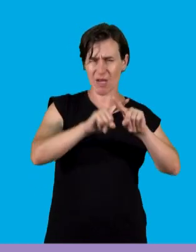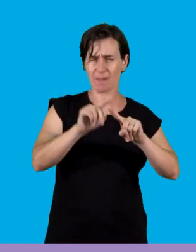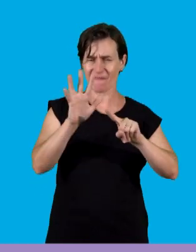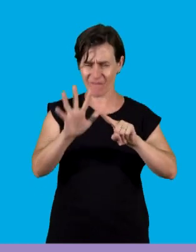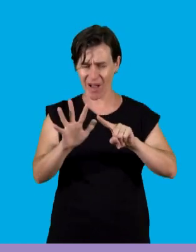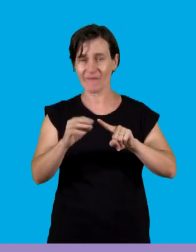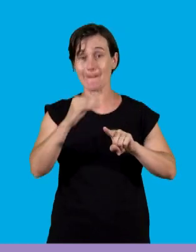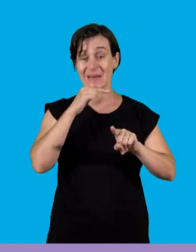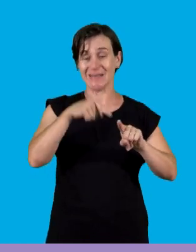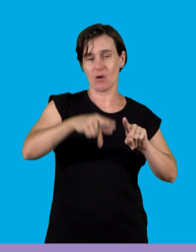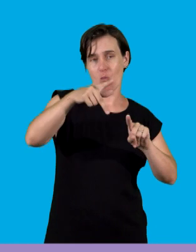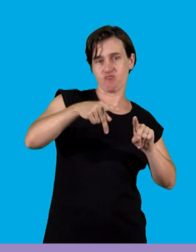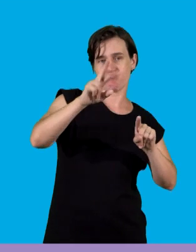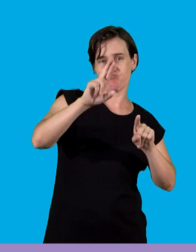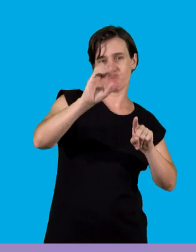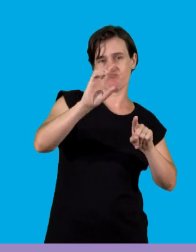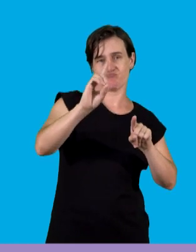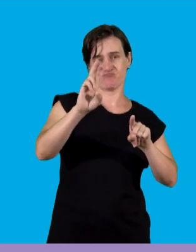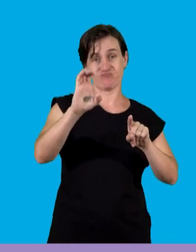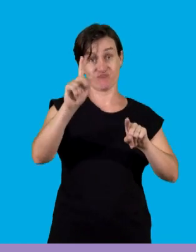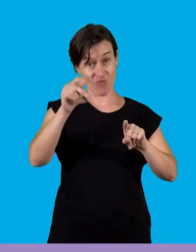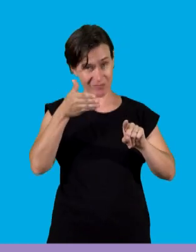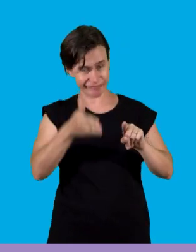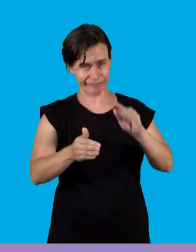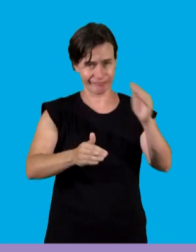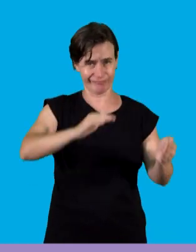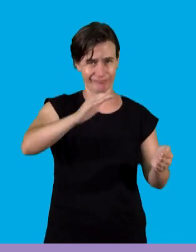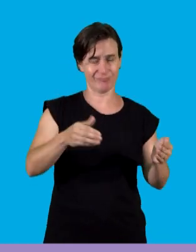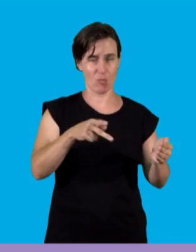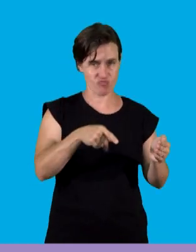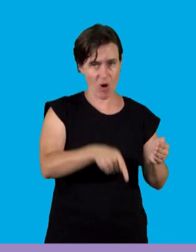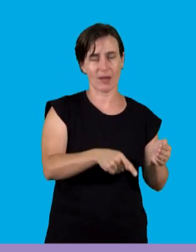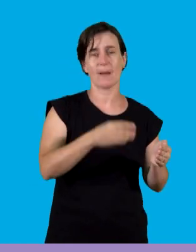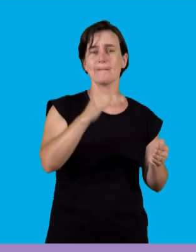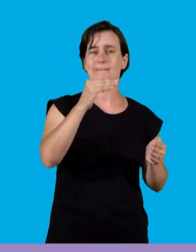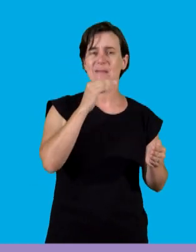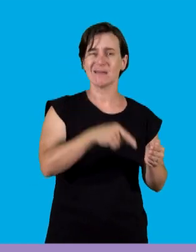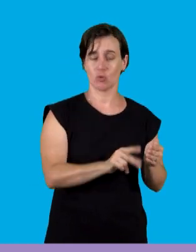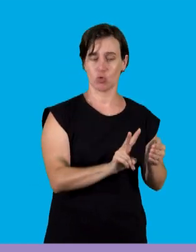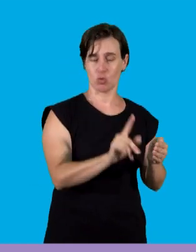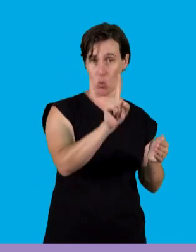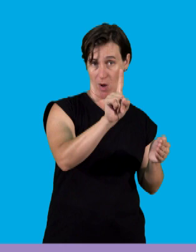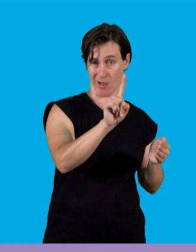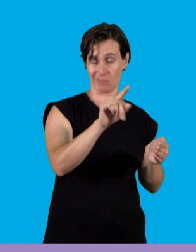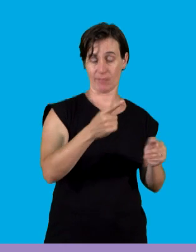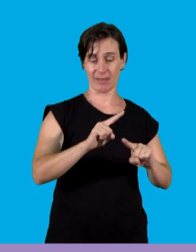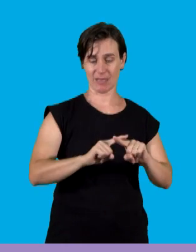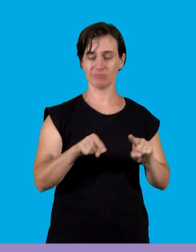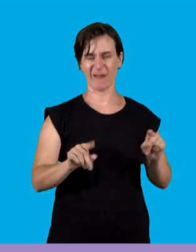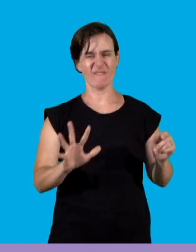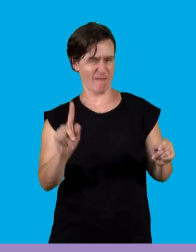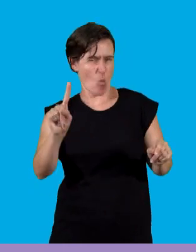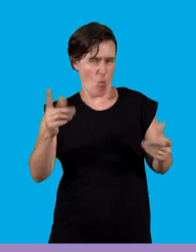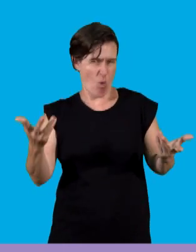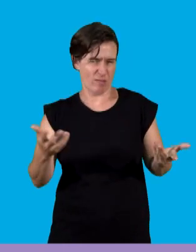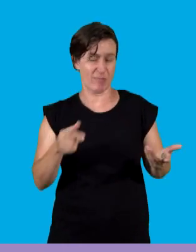product that is raised to an exponent. And of course, we know that that is going to be now, because that 2 has an exponent 1